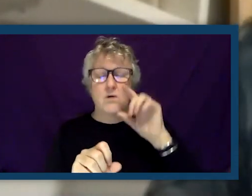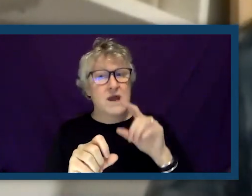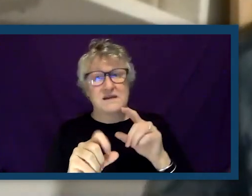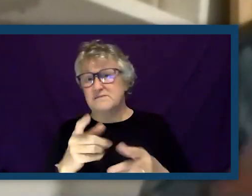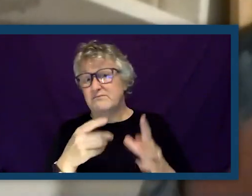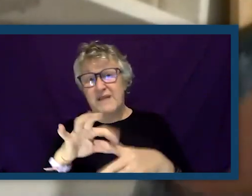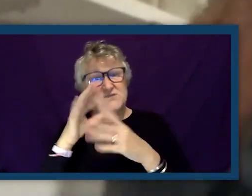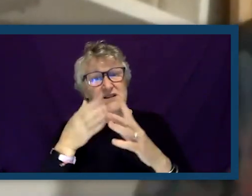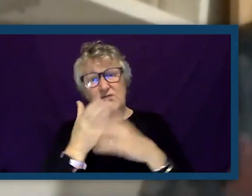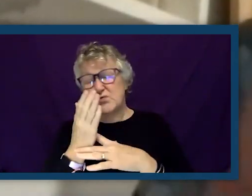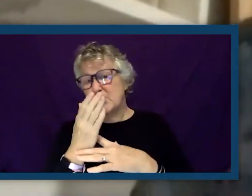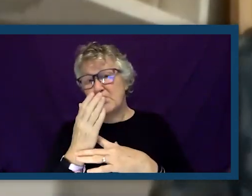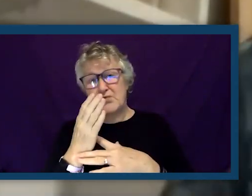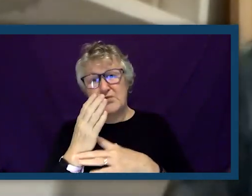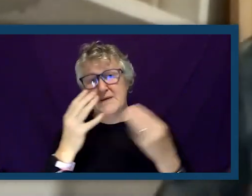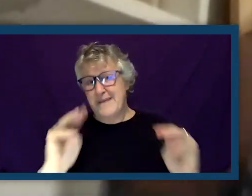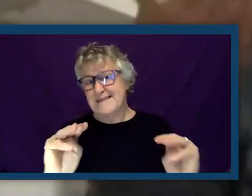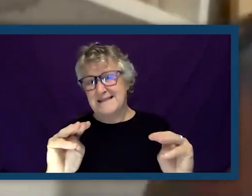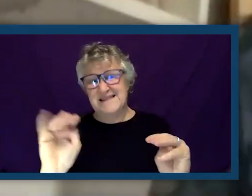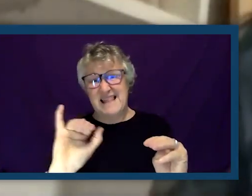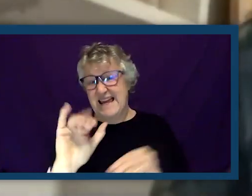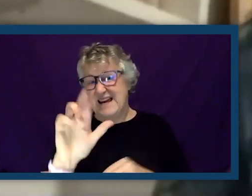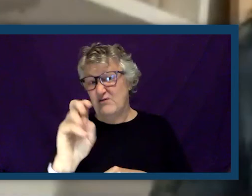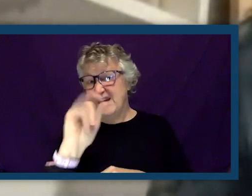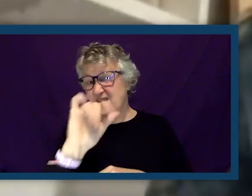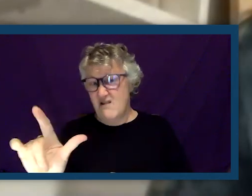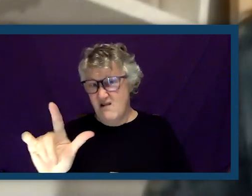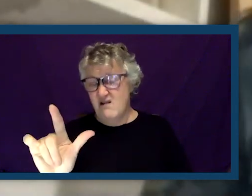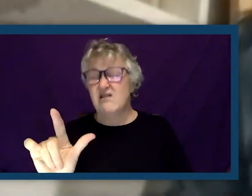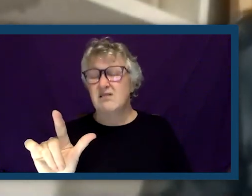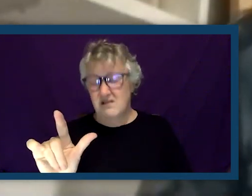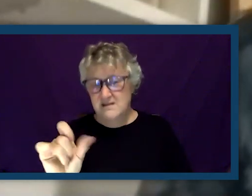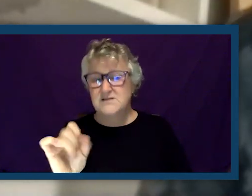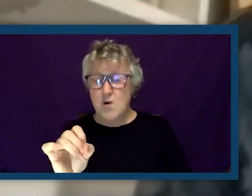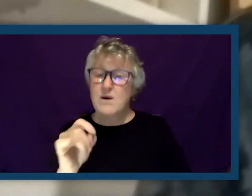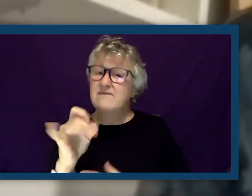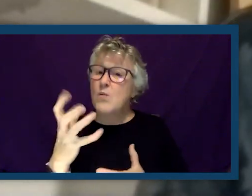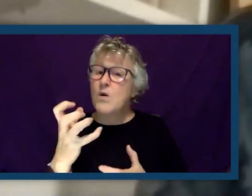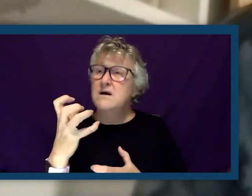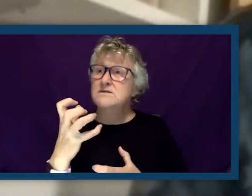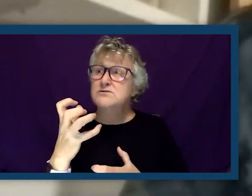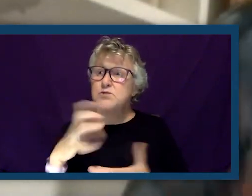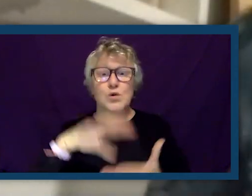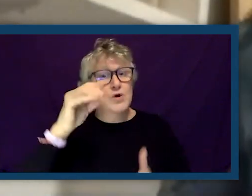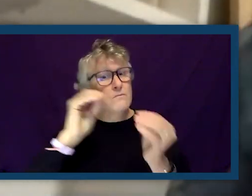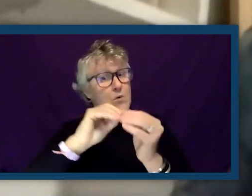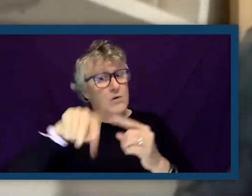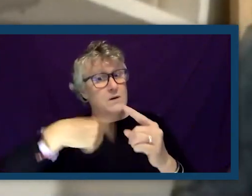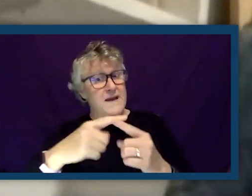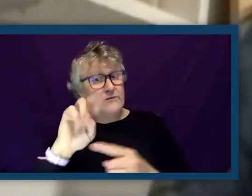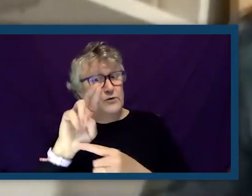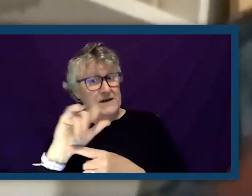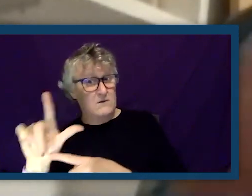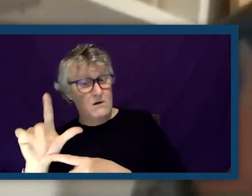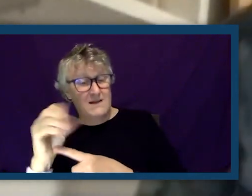And so I'm here to just let you know that if you want to find out more information about the recall campaign and what we're doing on the anti-recall